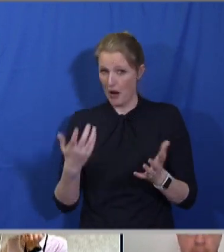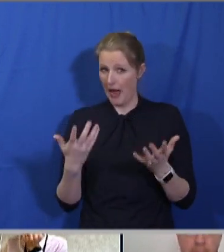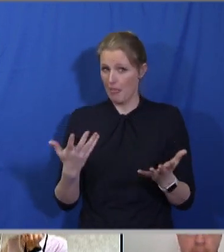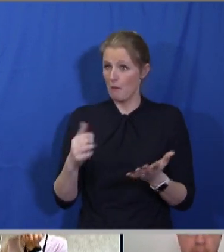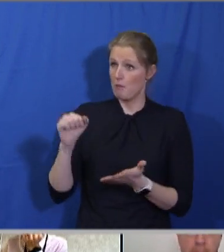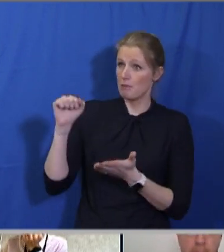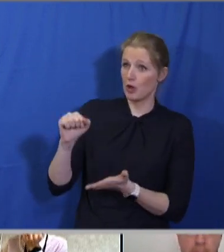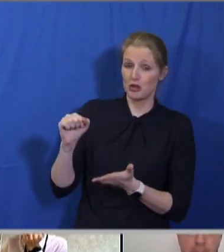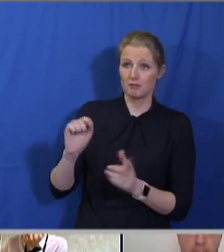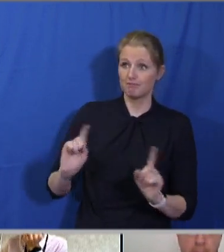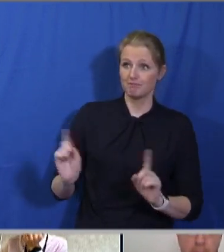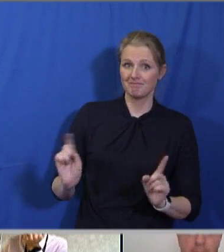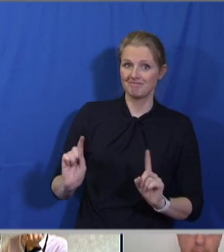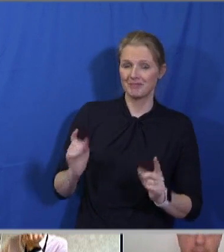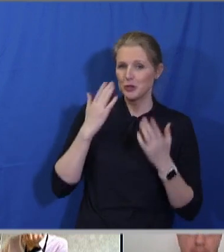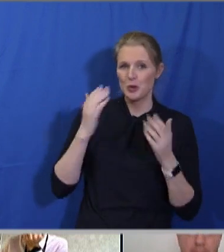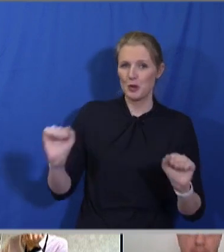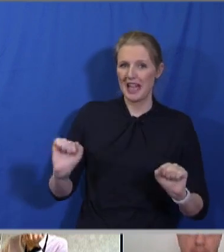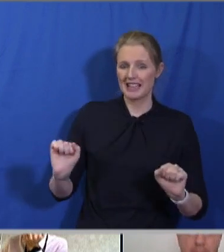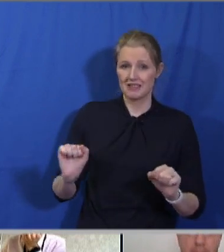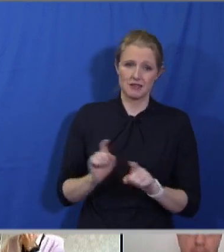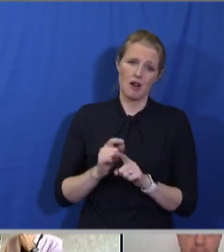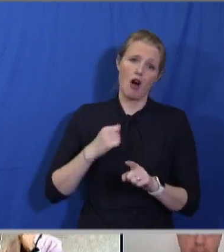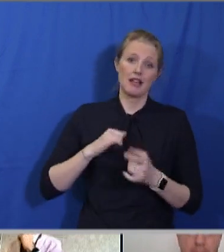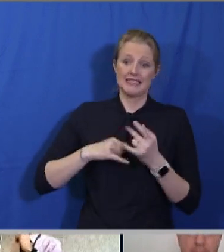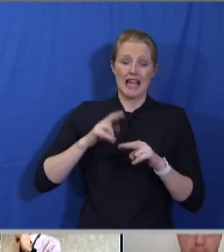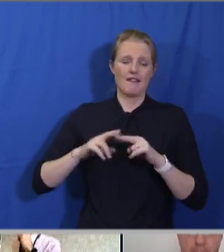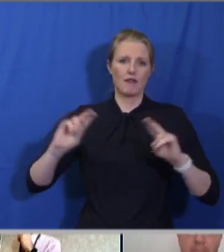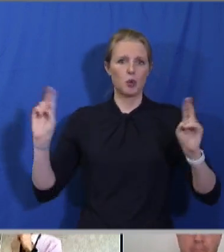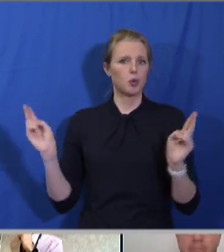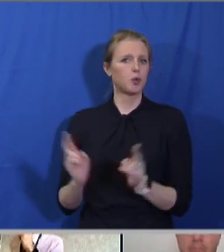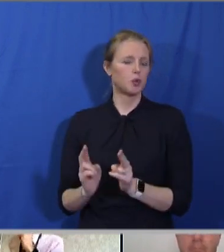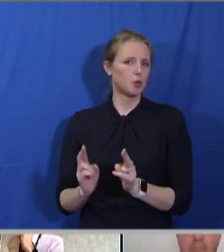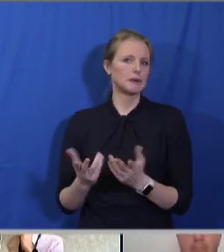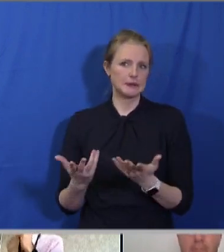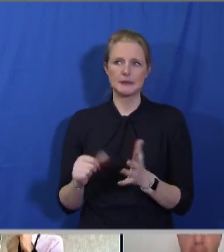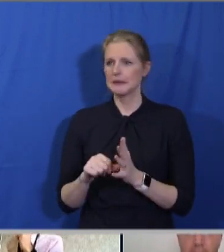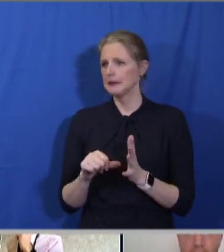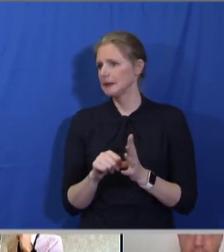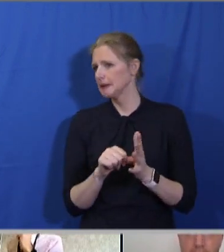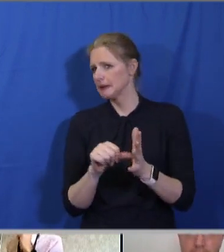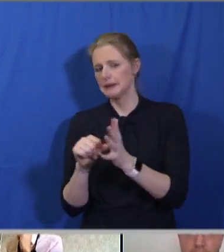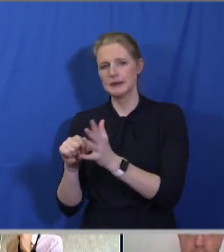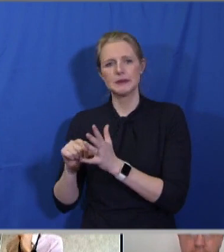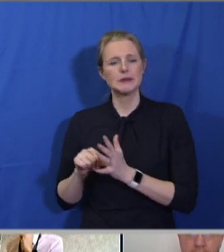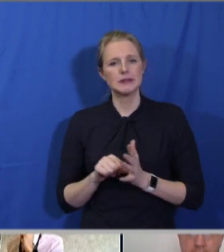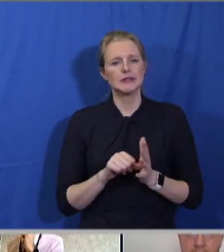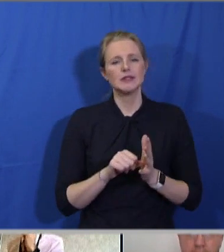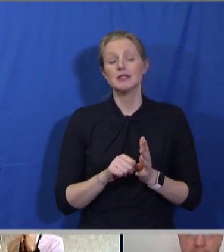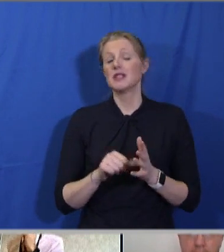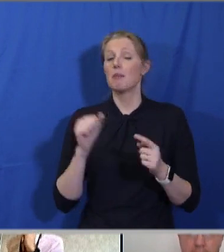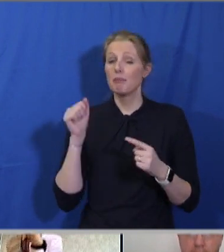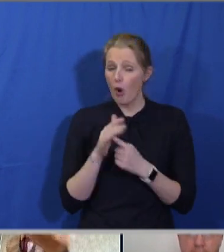position, and there also are significant workforce pressures, which will determine how we do that. Key to our approach in doing that is working in partnership.